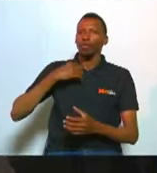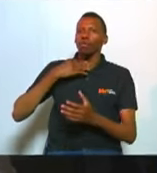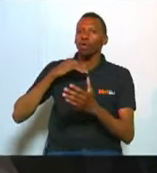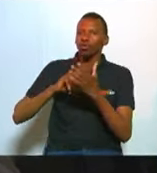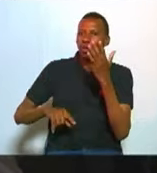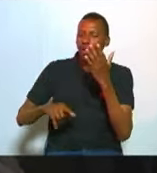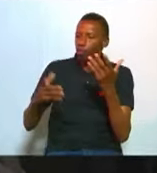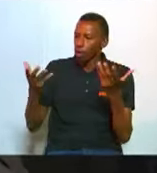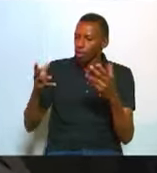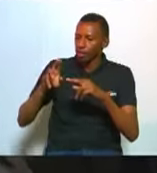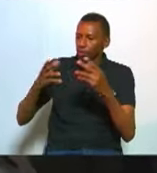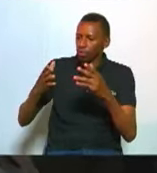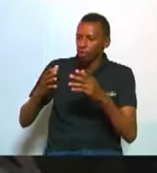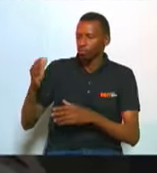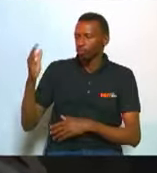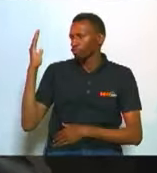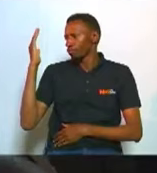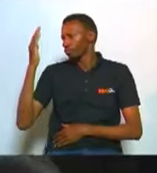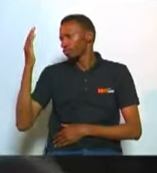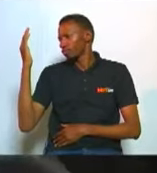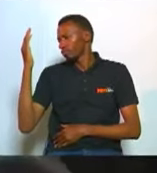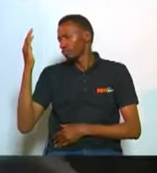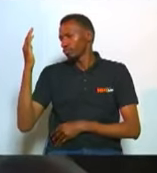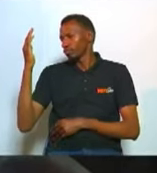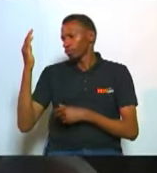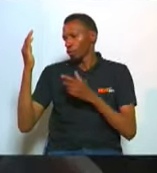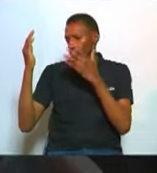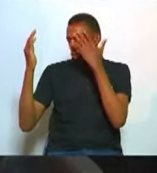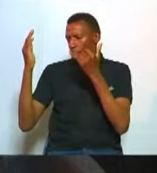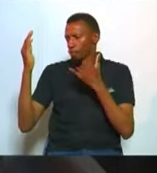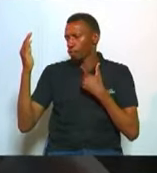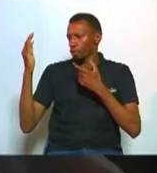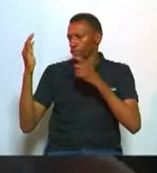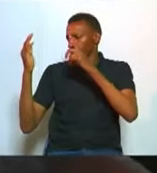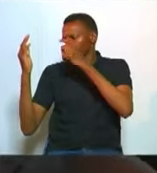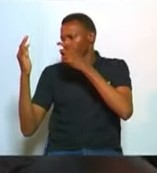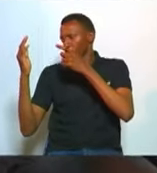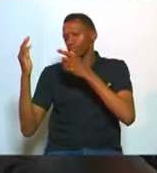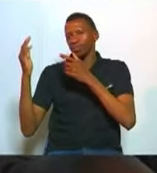the window because I want to take some pictures.